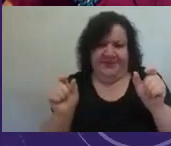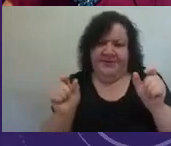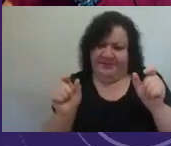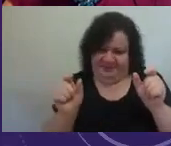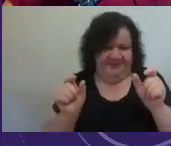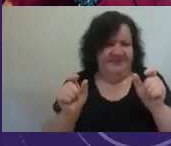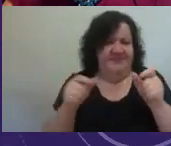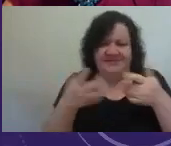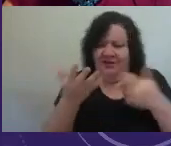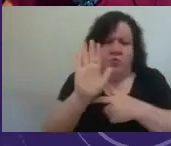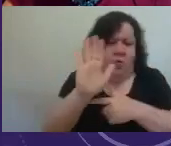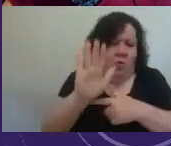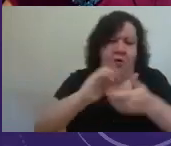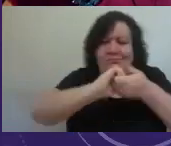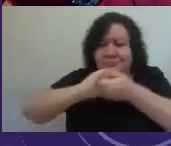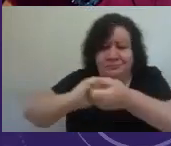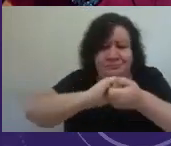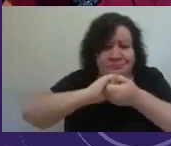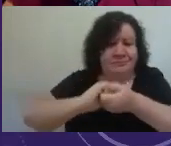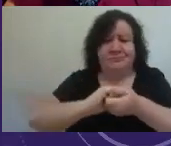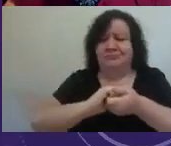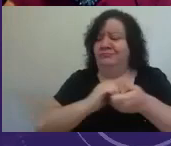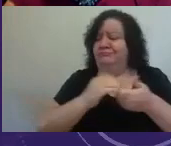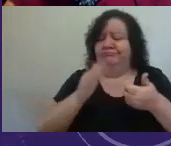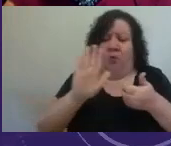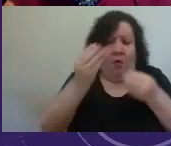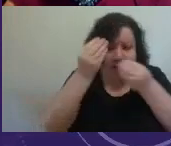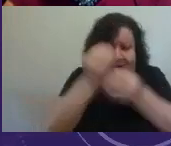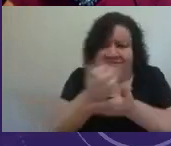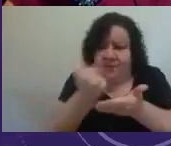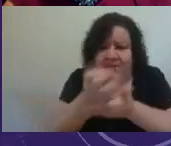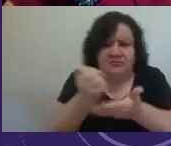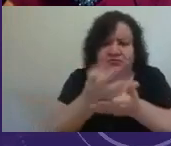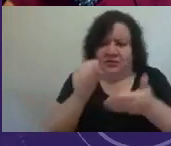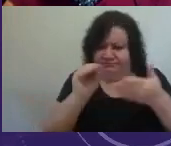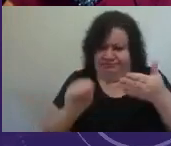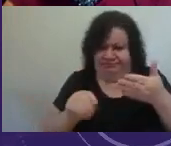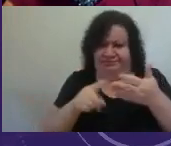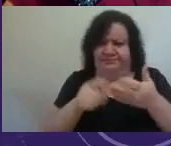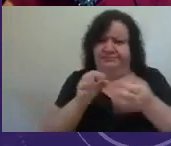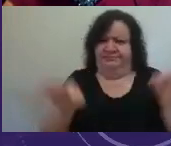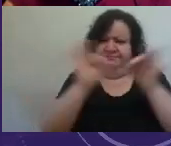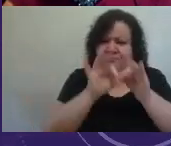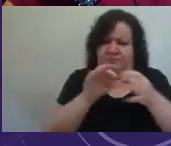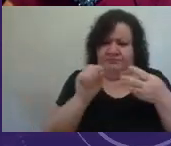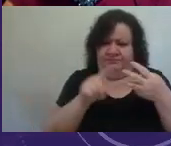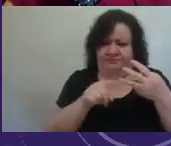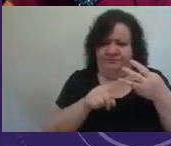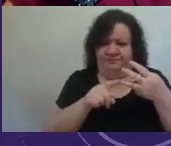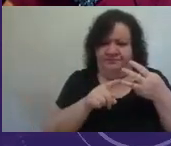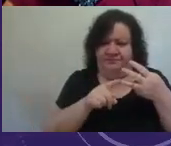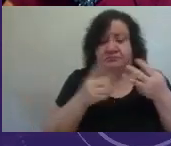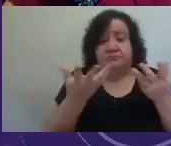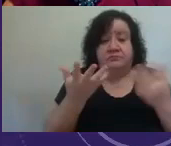what I said earlier, so Global Advisory Panel was a keyword for my organization, and I put that within the alt